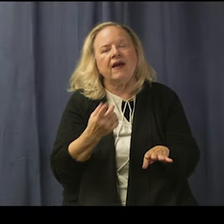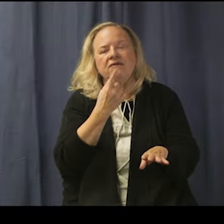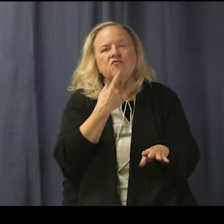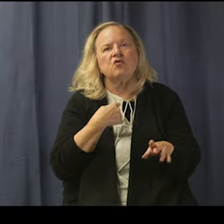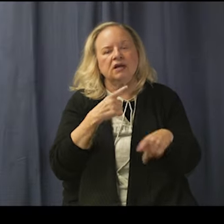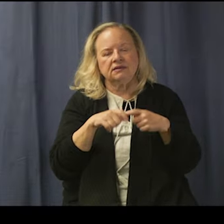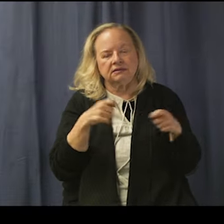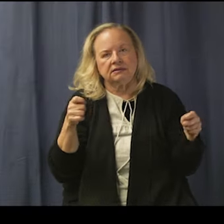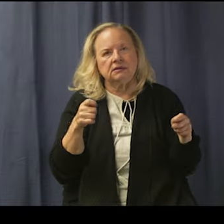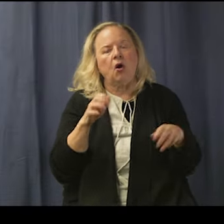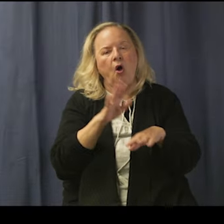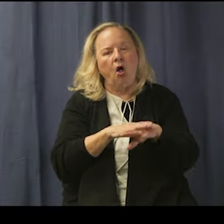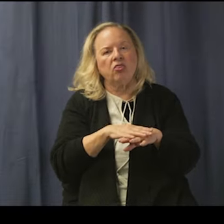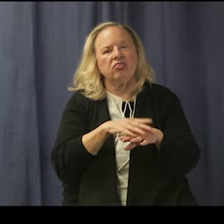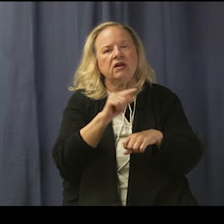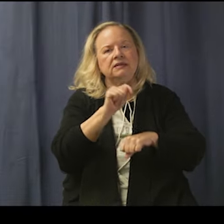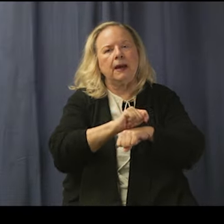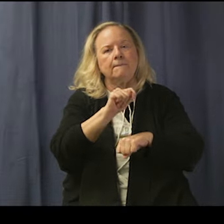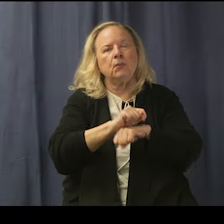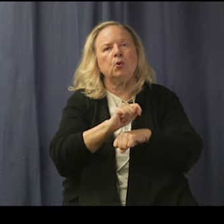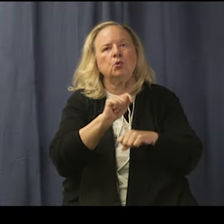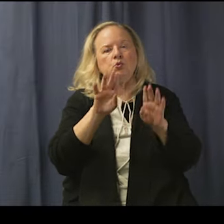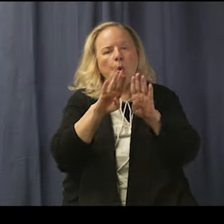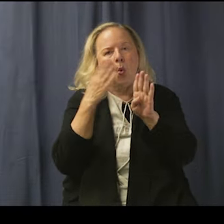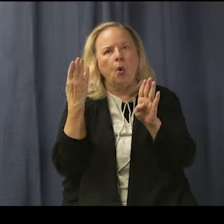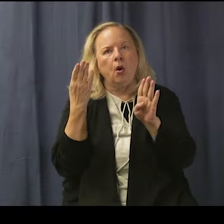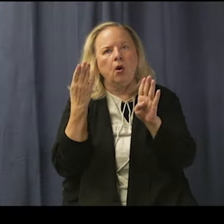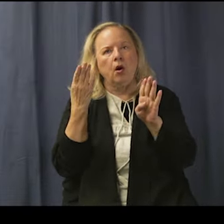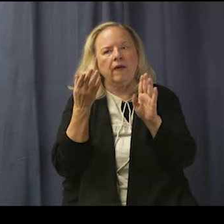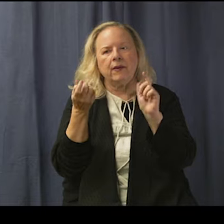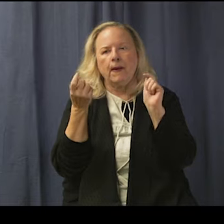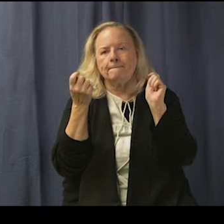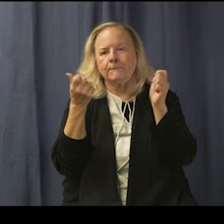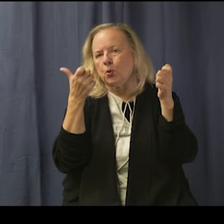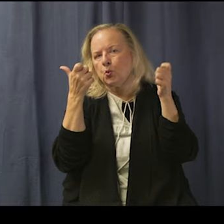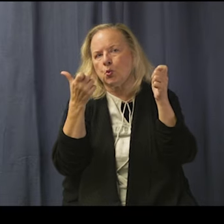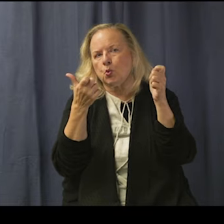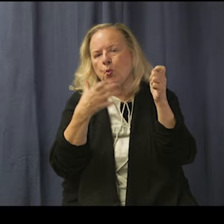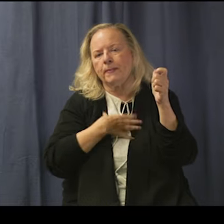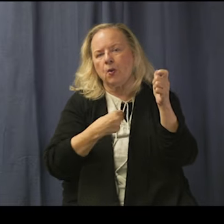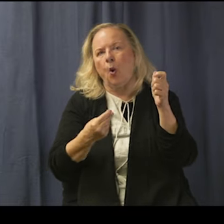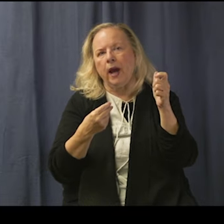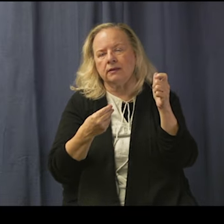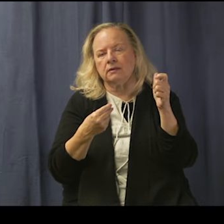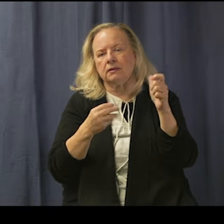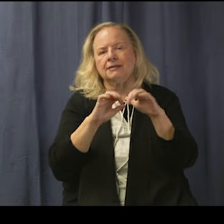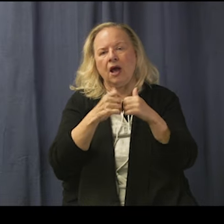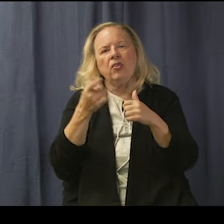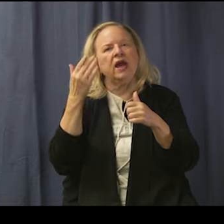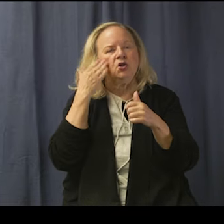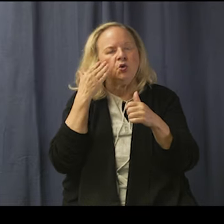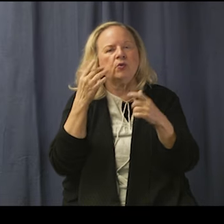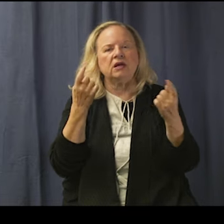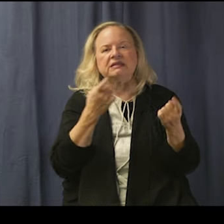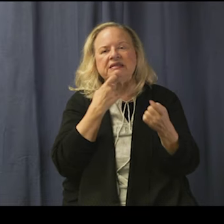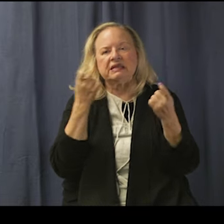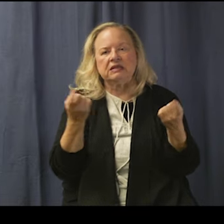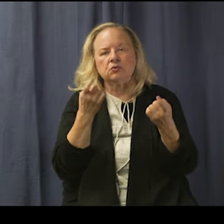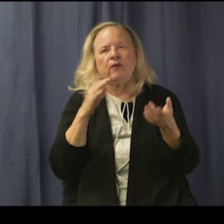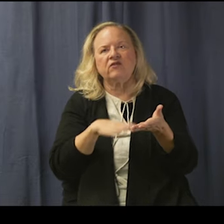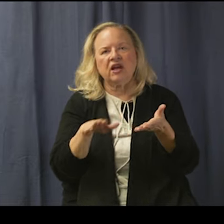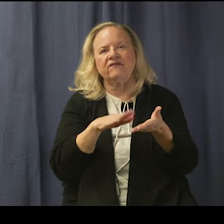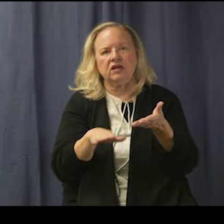red sash on the temple doors, and it would turn white miraculously. And that's how they knew their sins